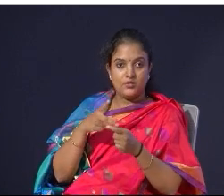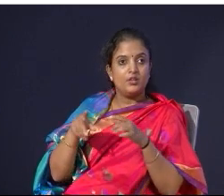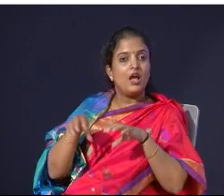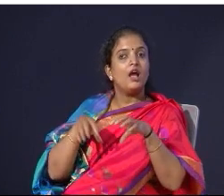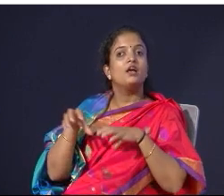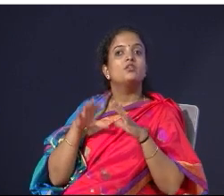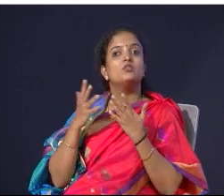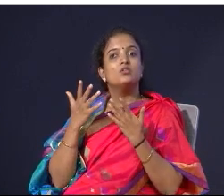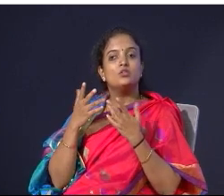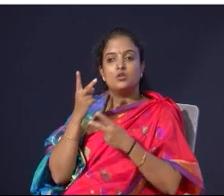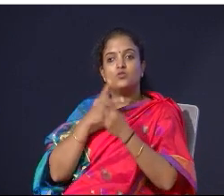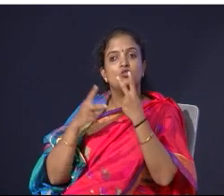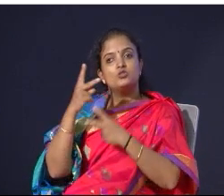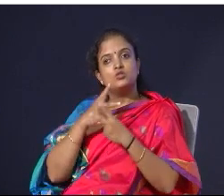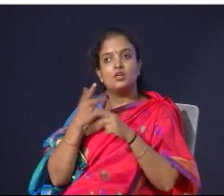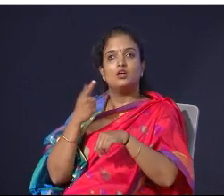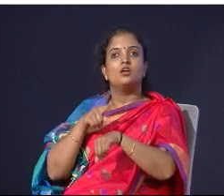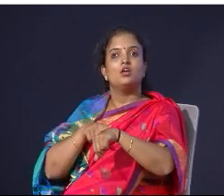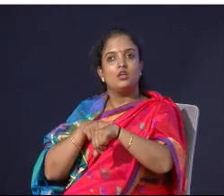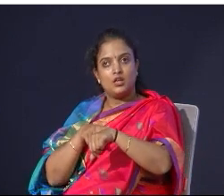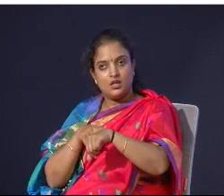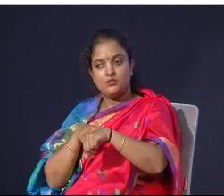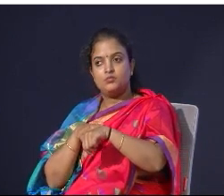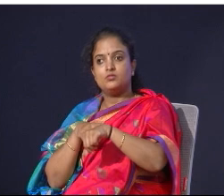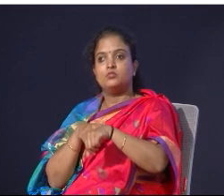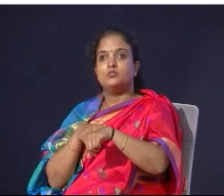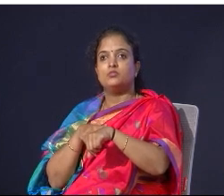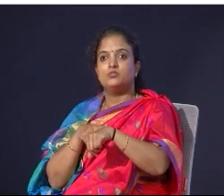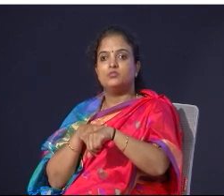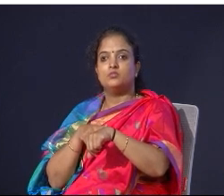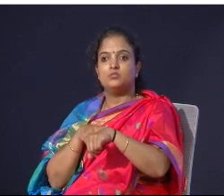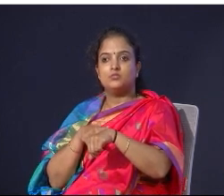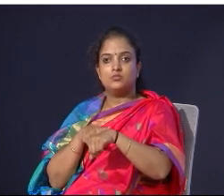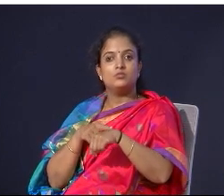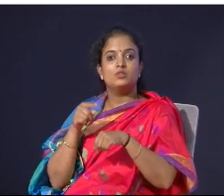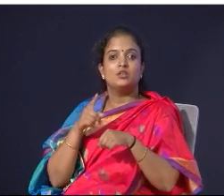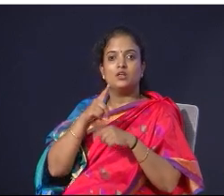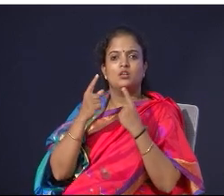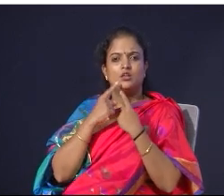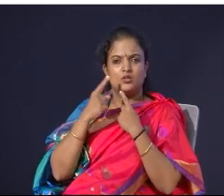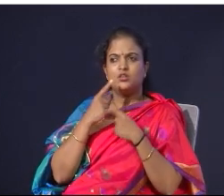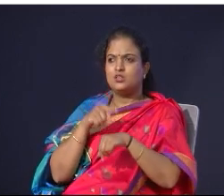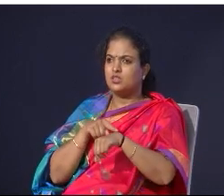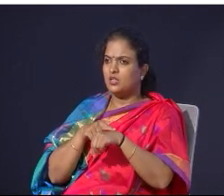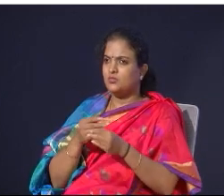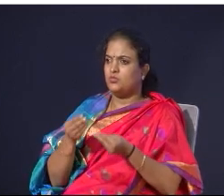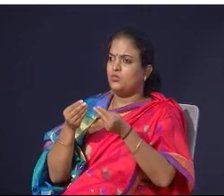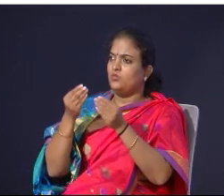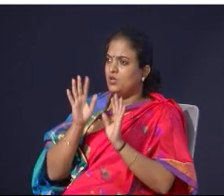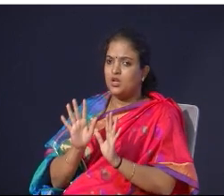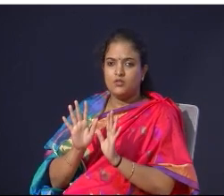of the child, visual field of the child, time that is required. Dr. Zair was talking about time. Give them more time,